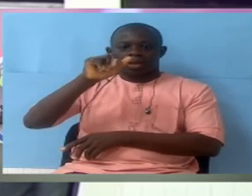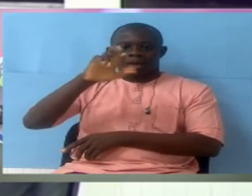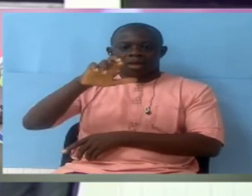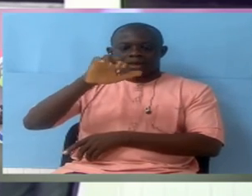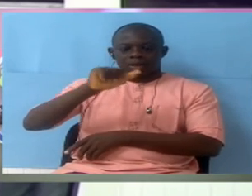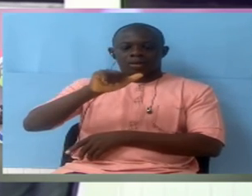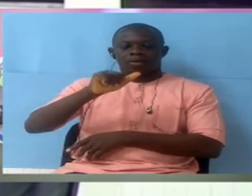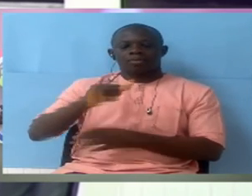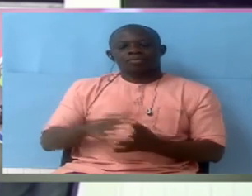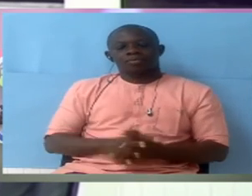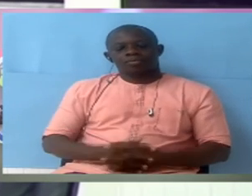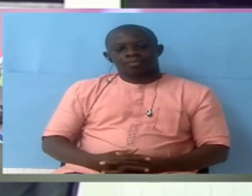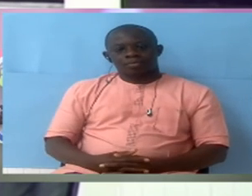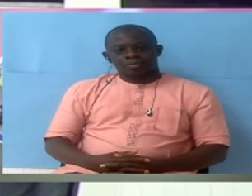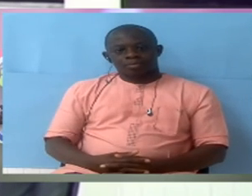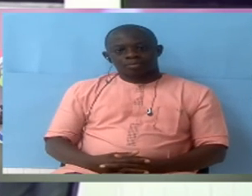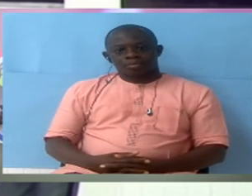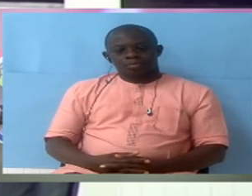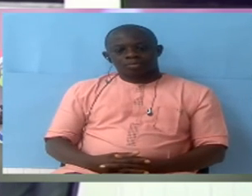won.